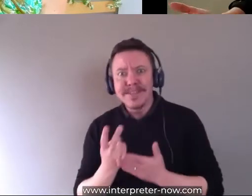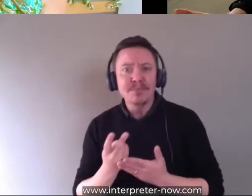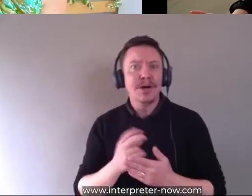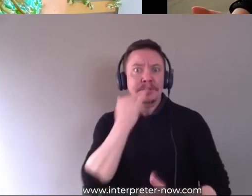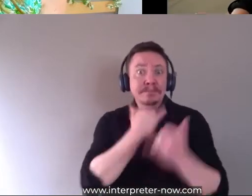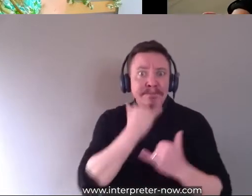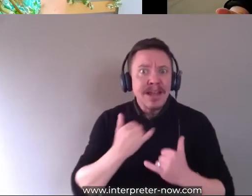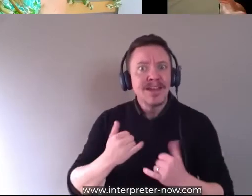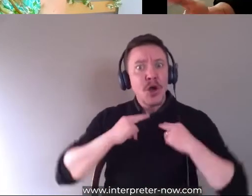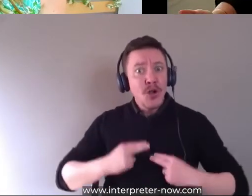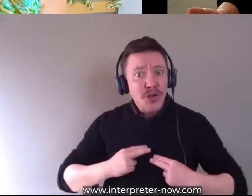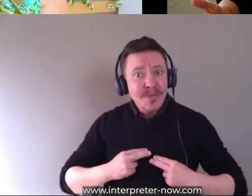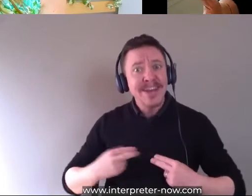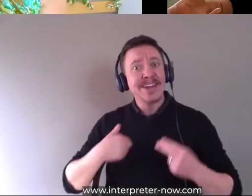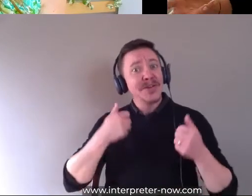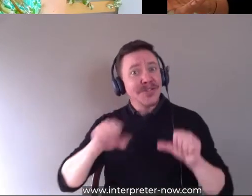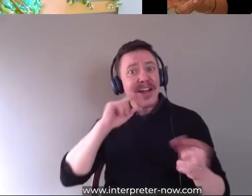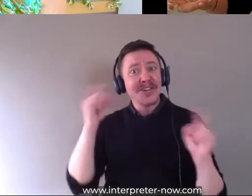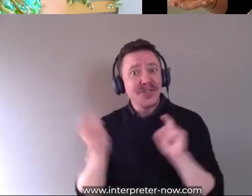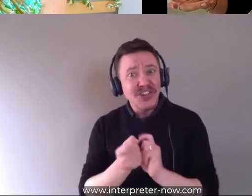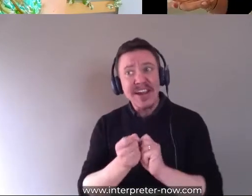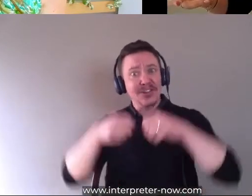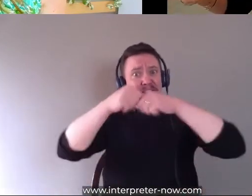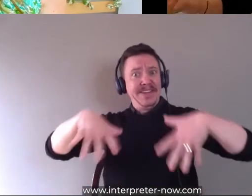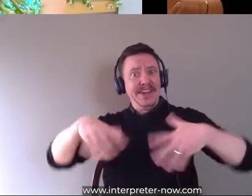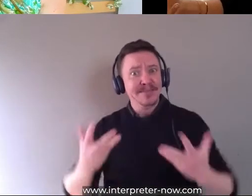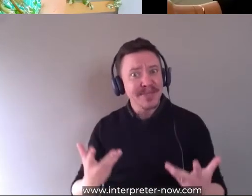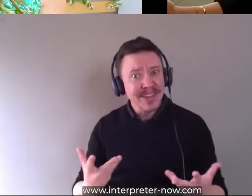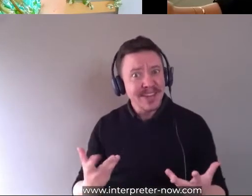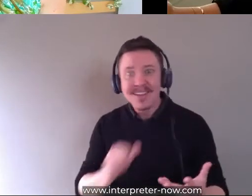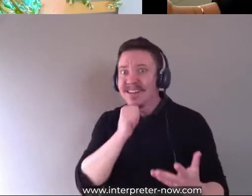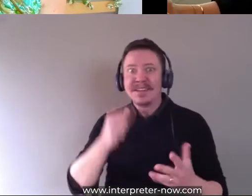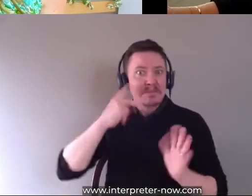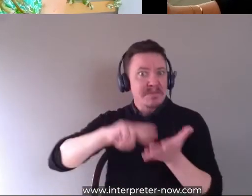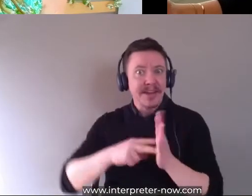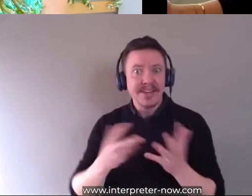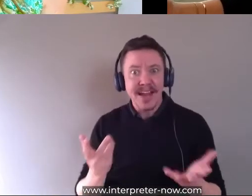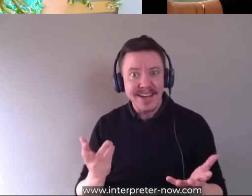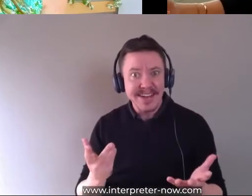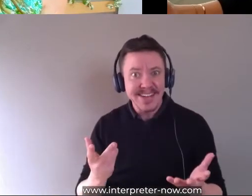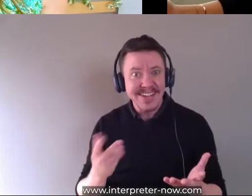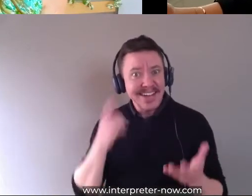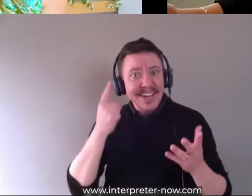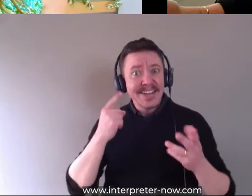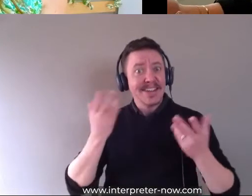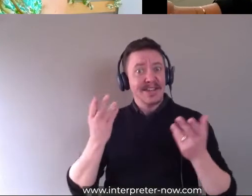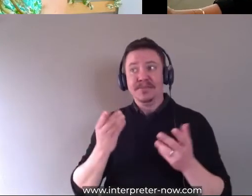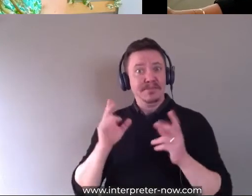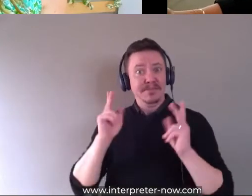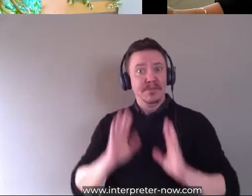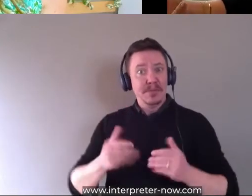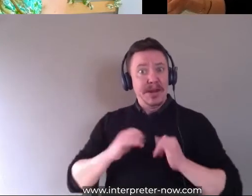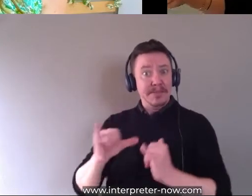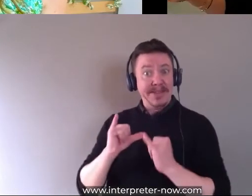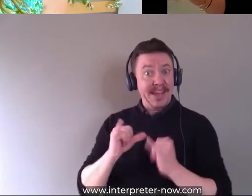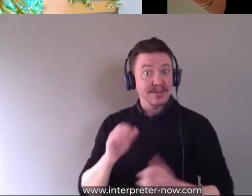humans and we are humans who are trying to change a system that was not made even for people like me is how I